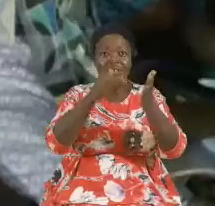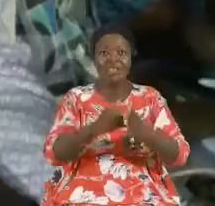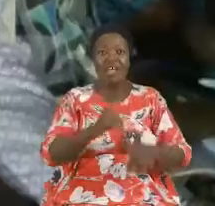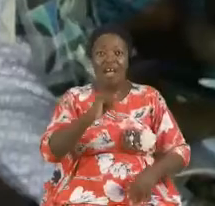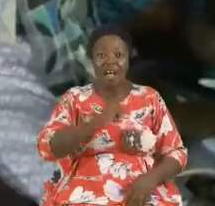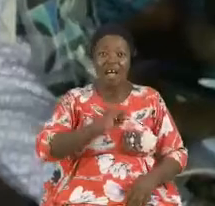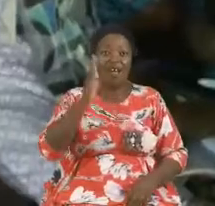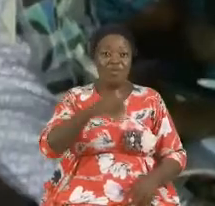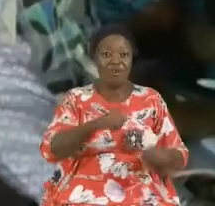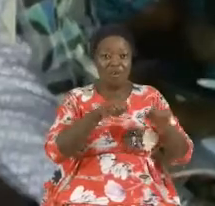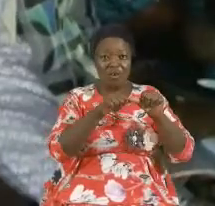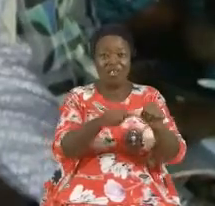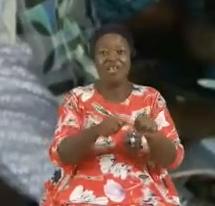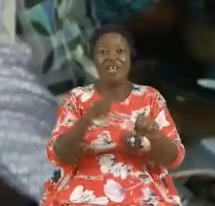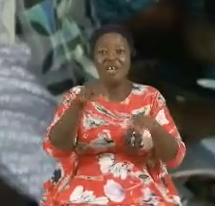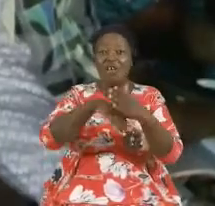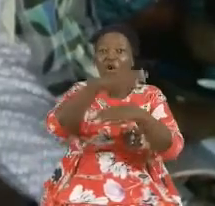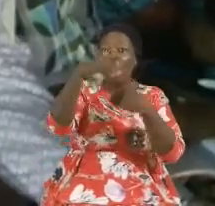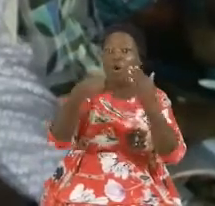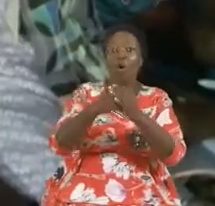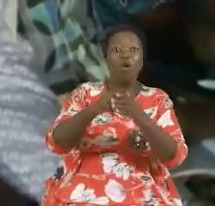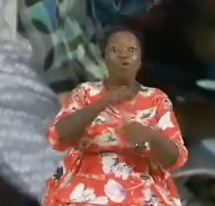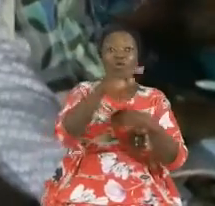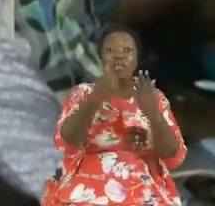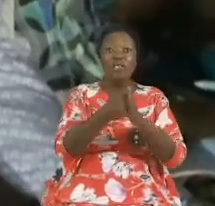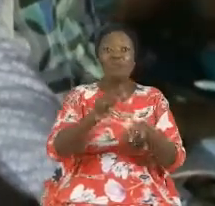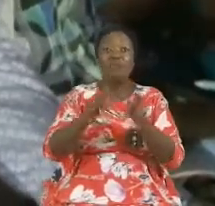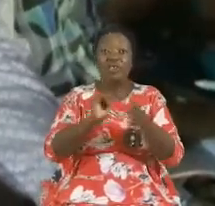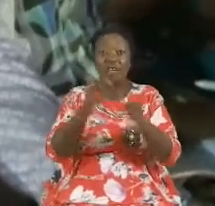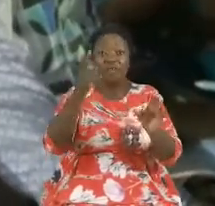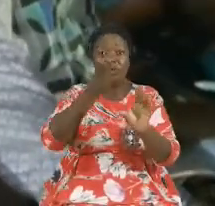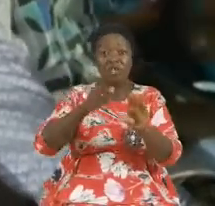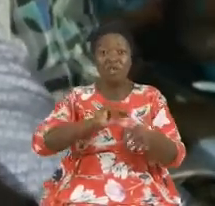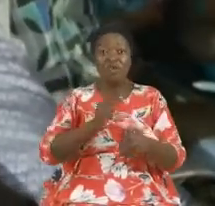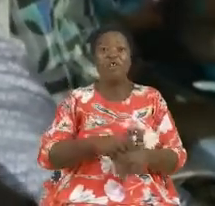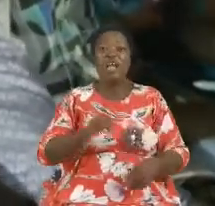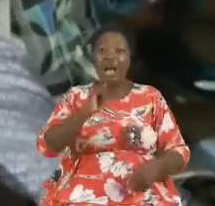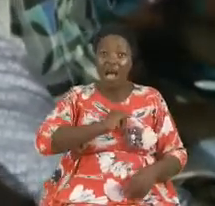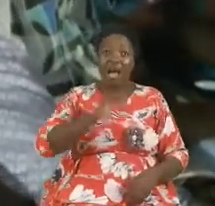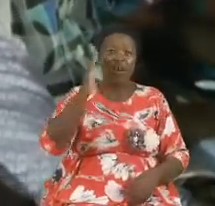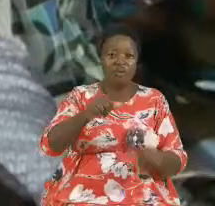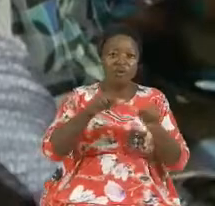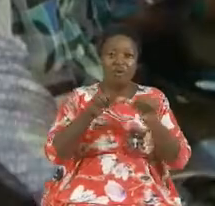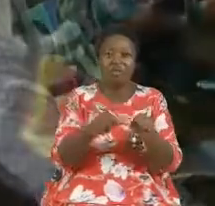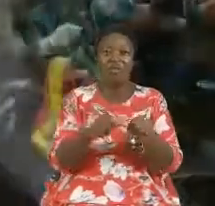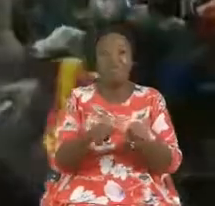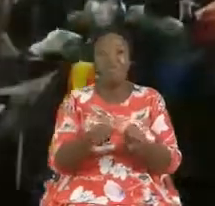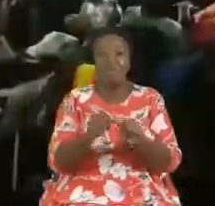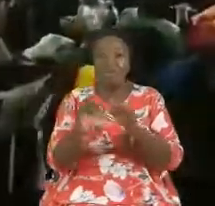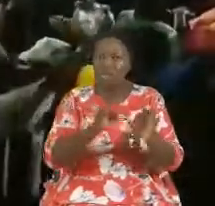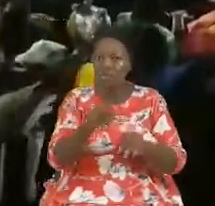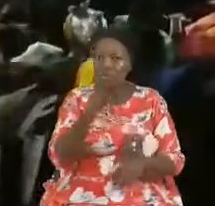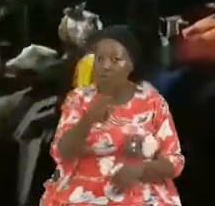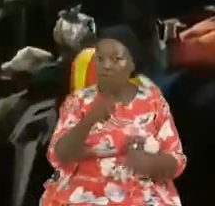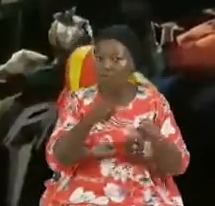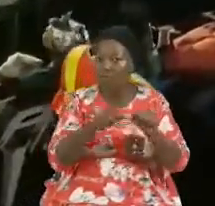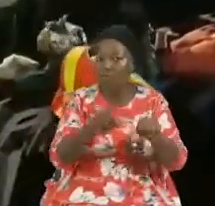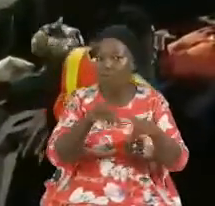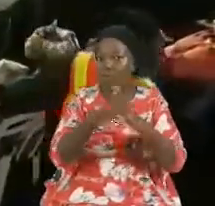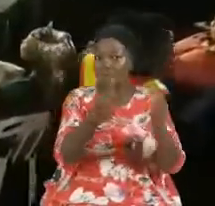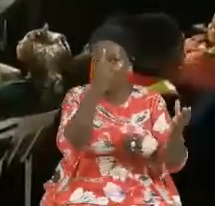continue. Shout it out. In all the other locations, I will continue.